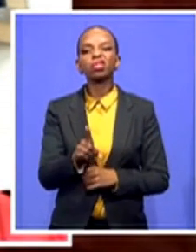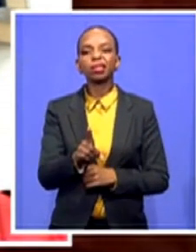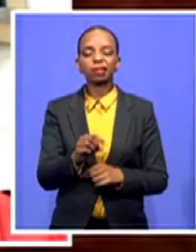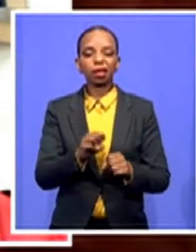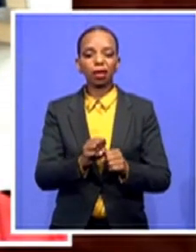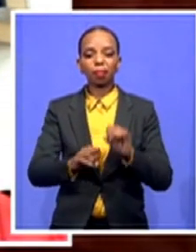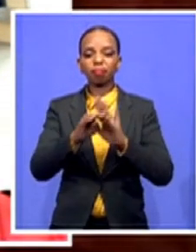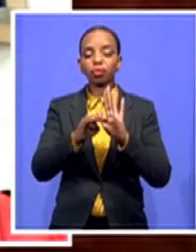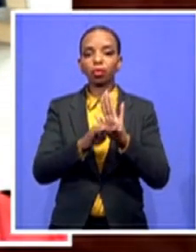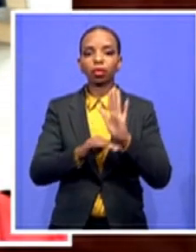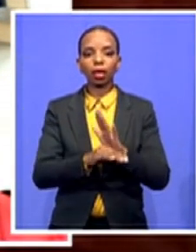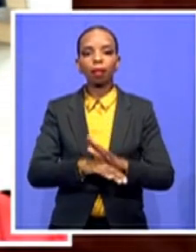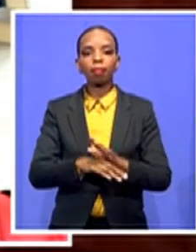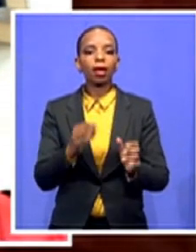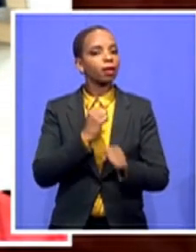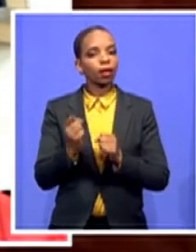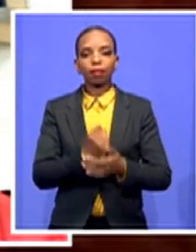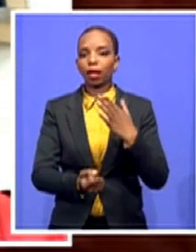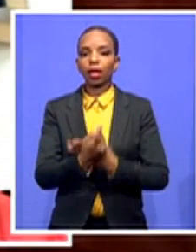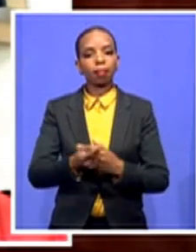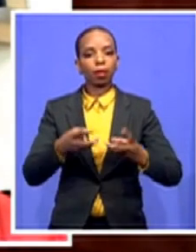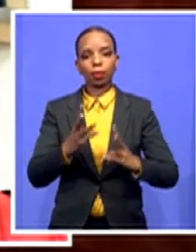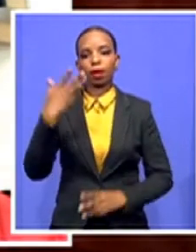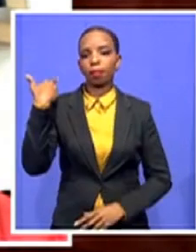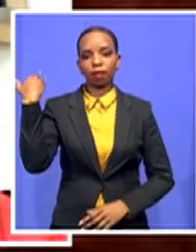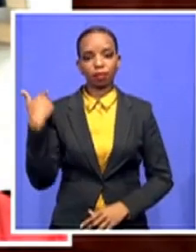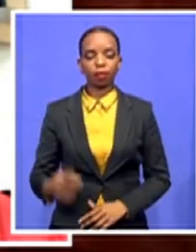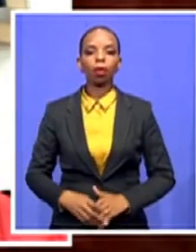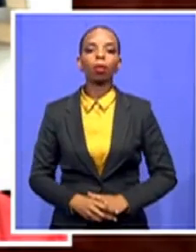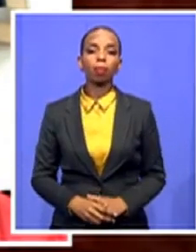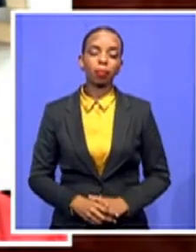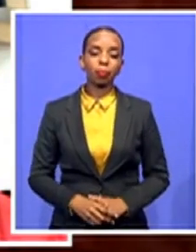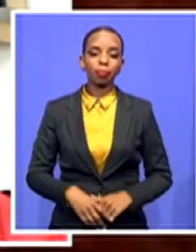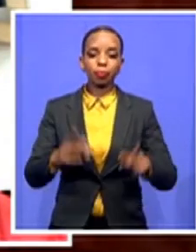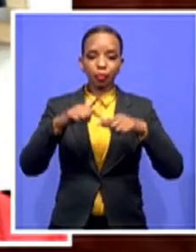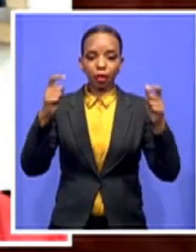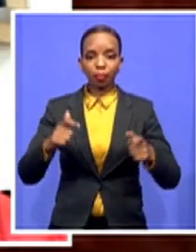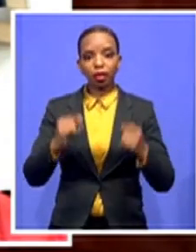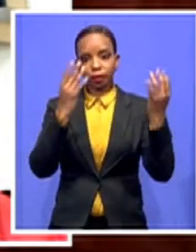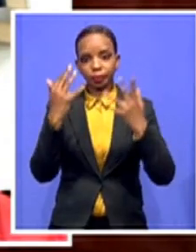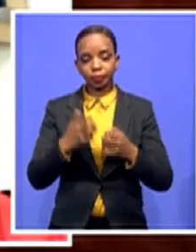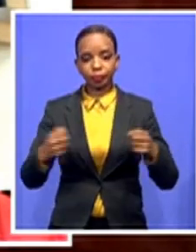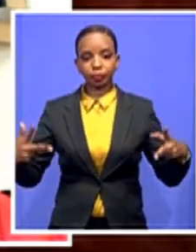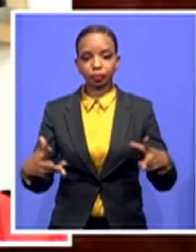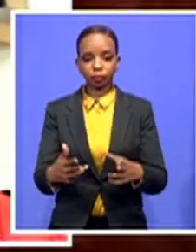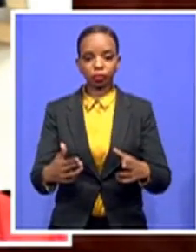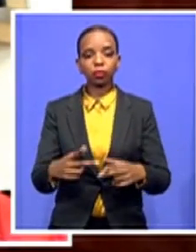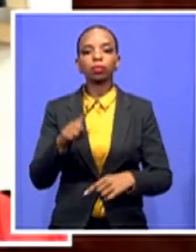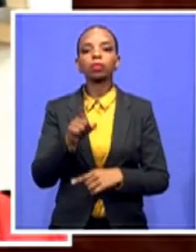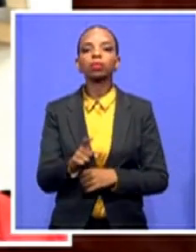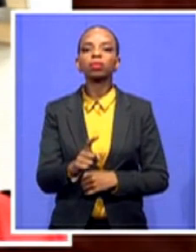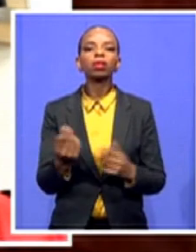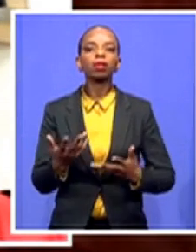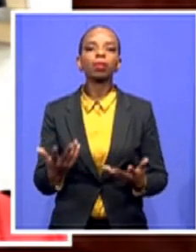for a massive budget cuts in February, which have been running in response to the world economic crisis of 2008 for